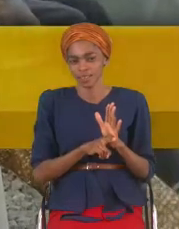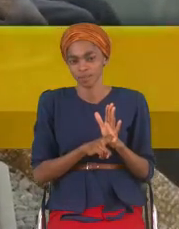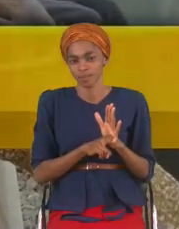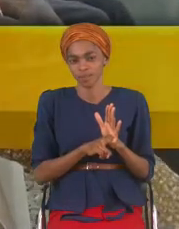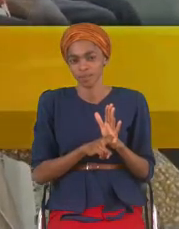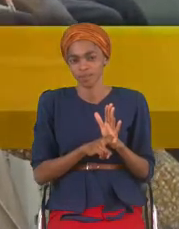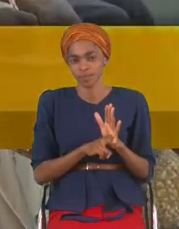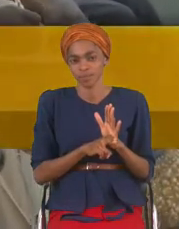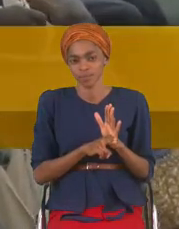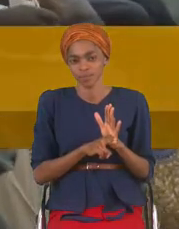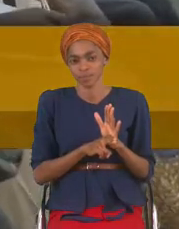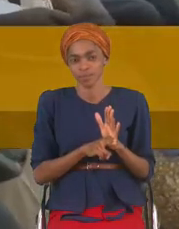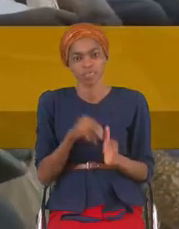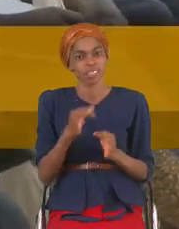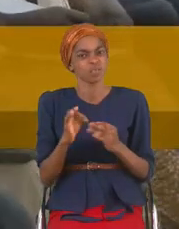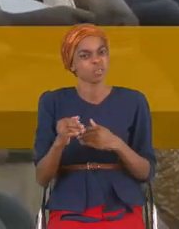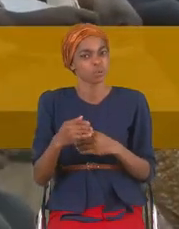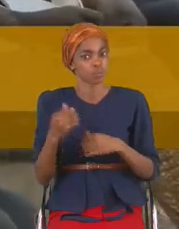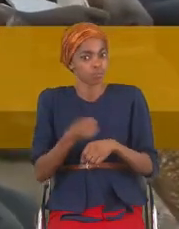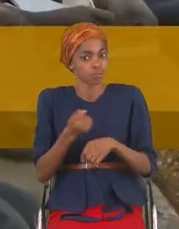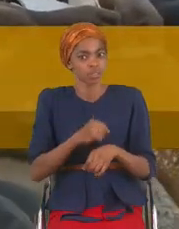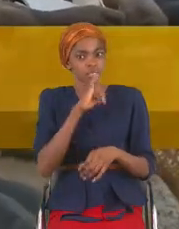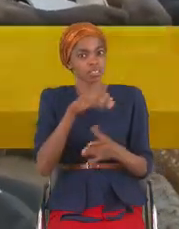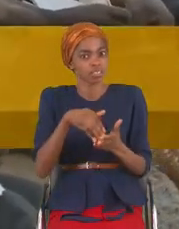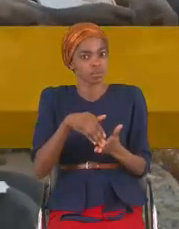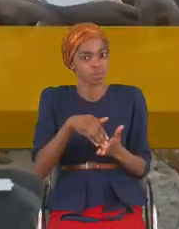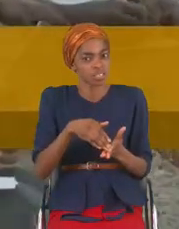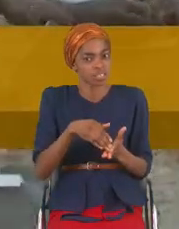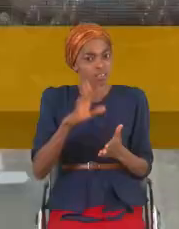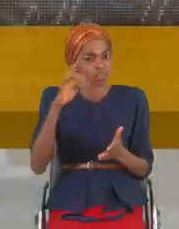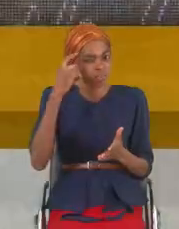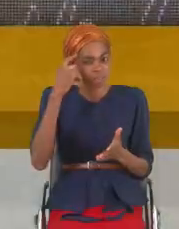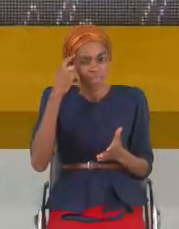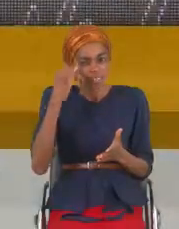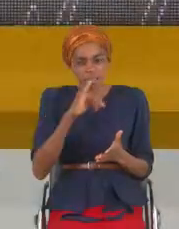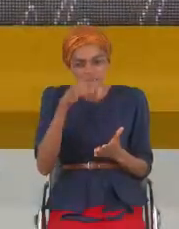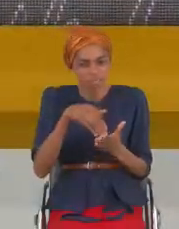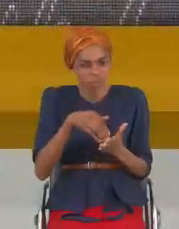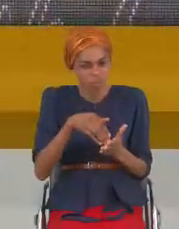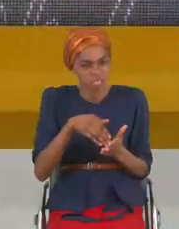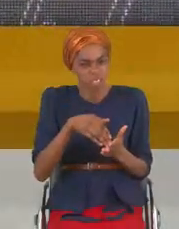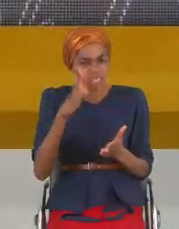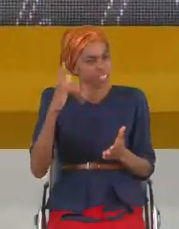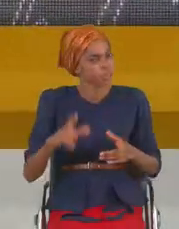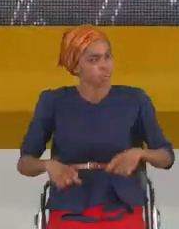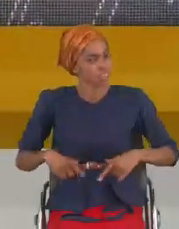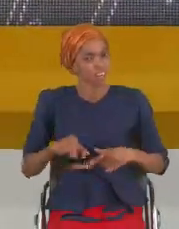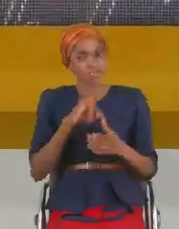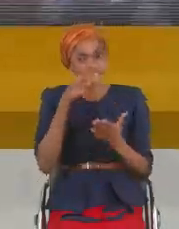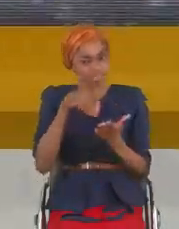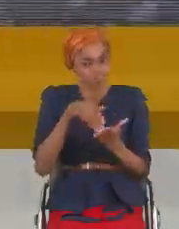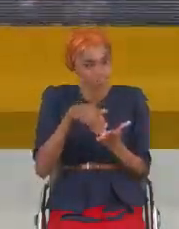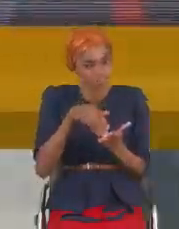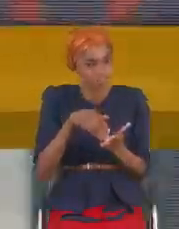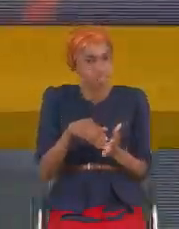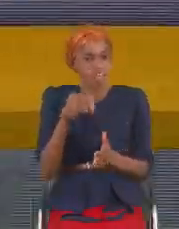your backbone is weak, if your mind is weak, if your life is weak, if